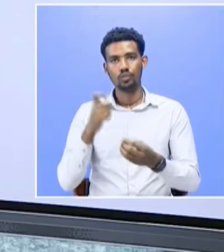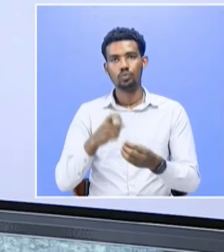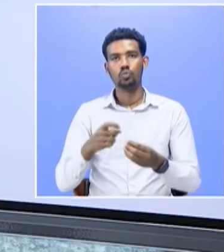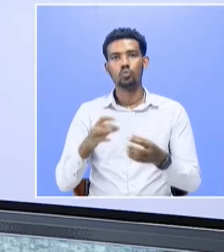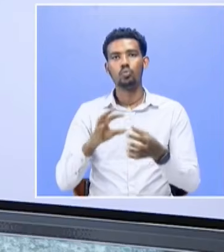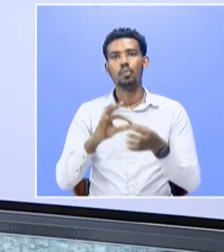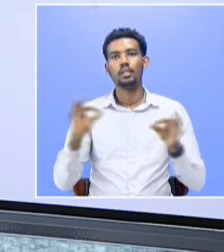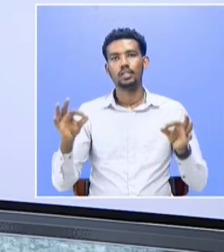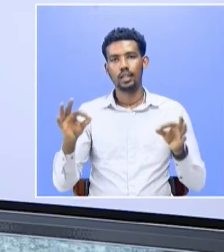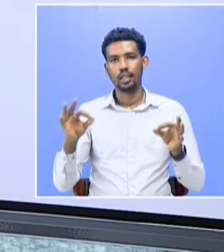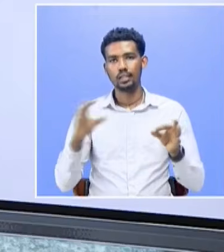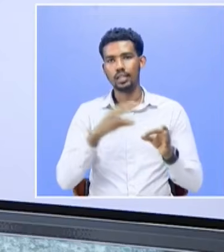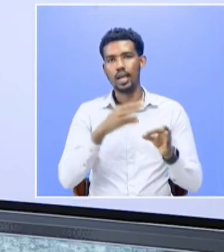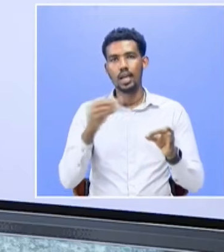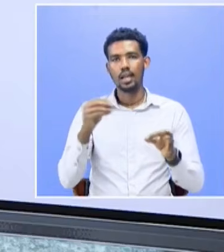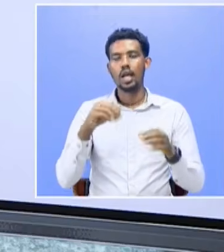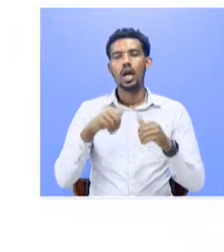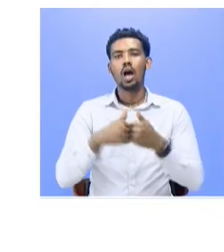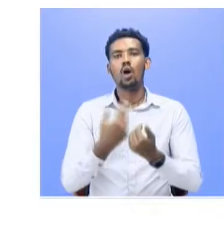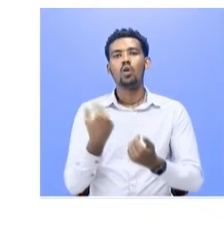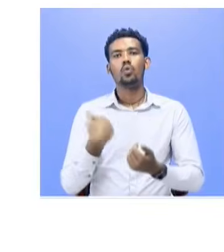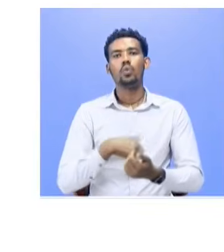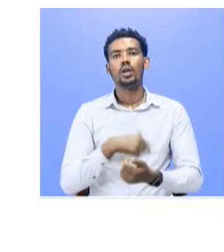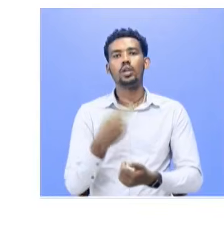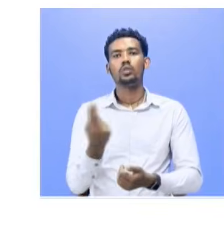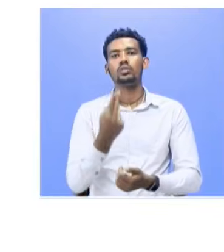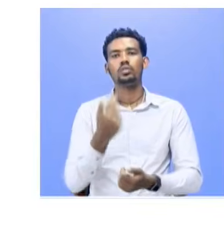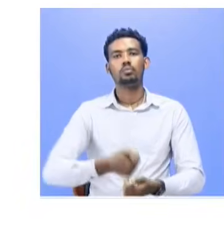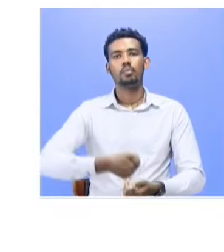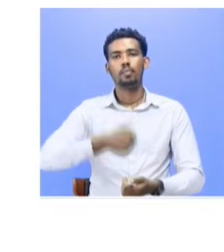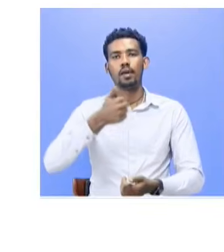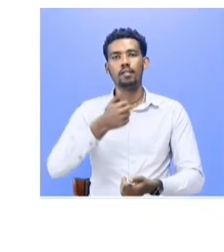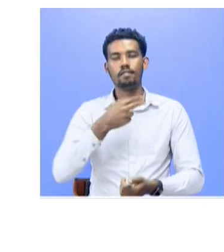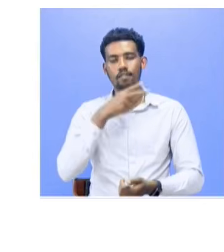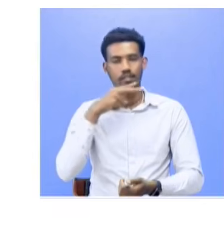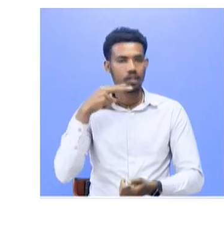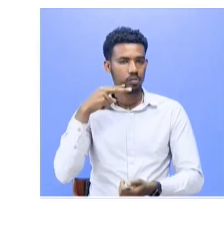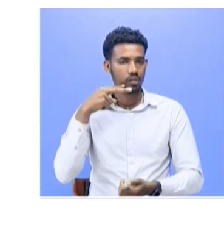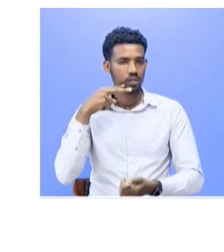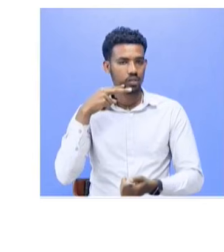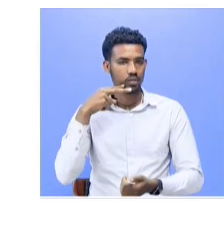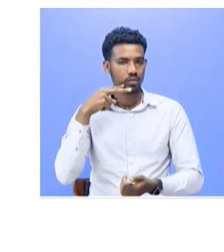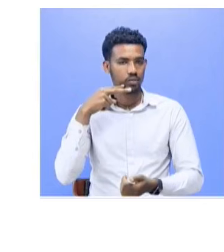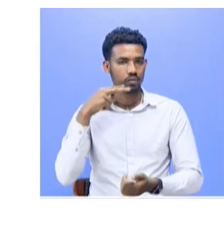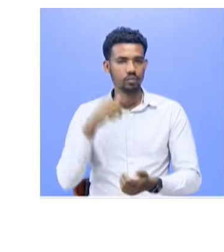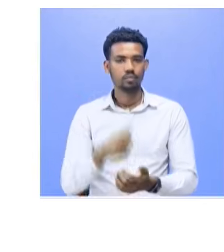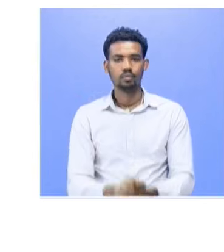sentences. And how can we use what? Main verbs